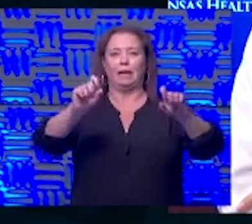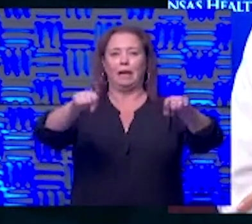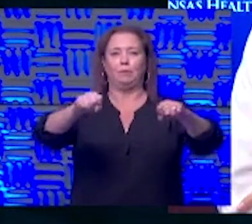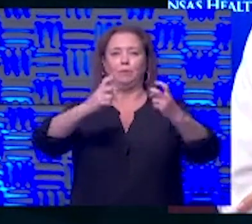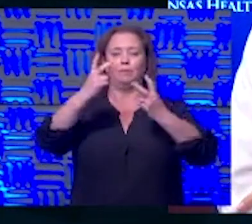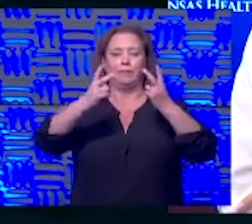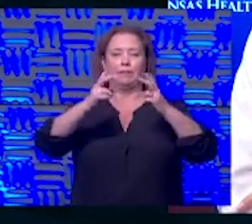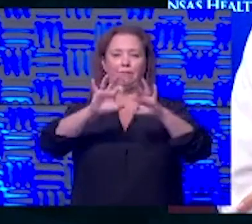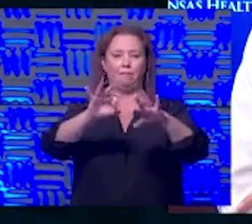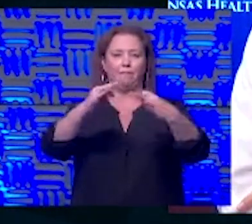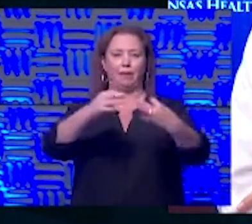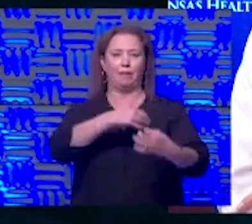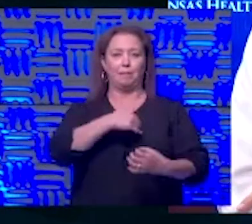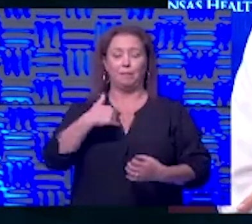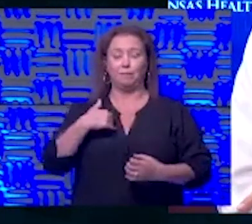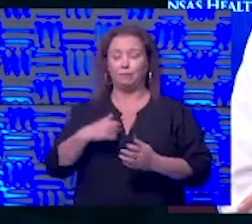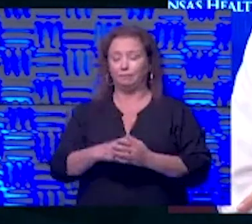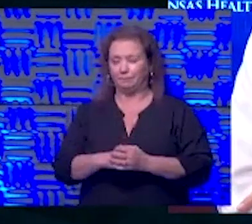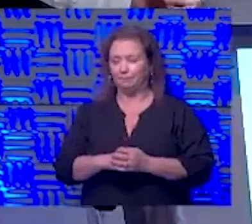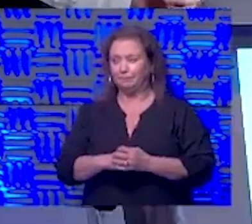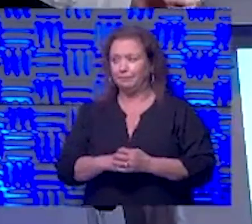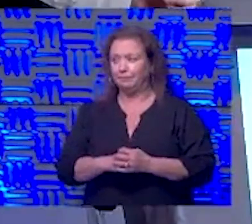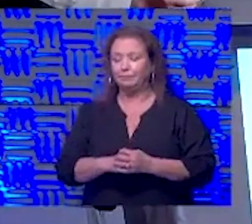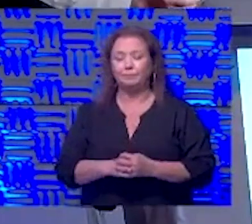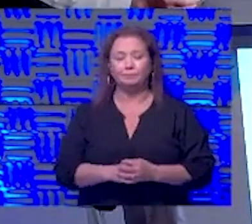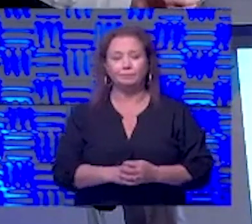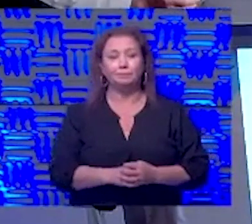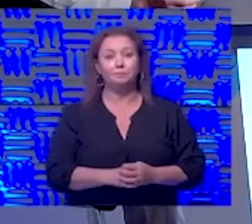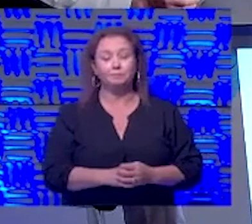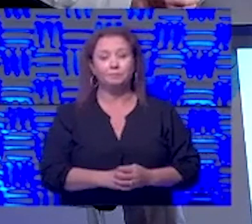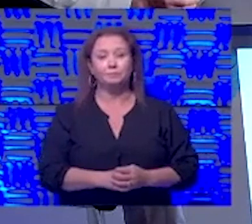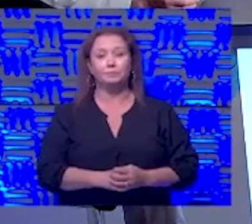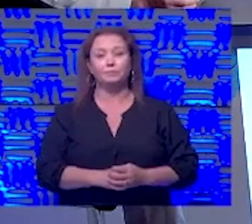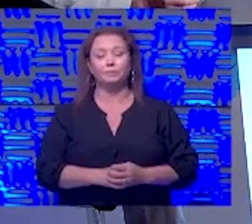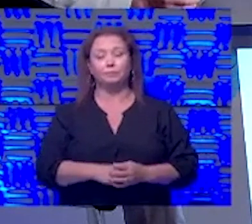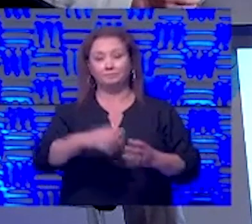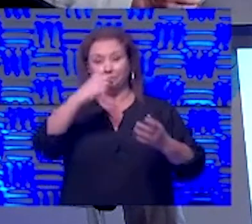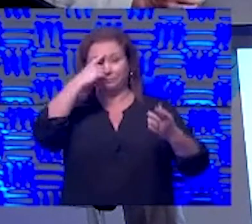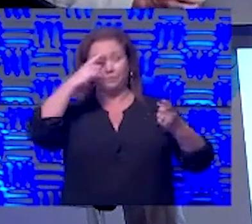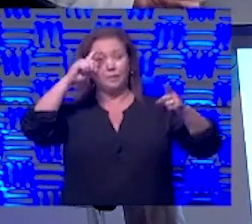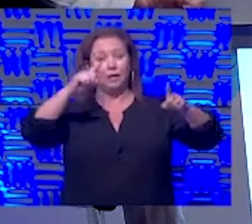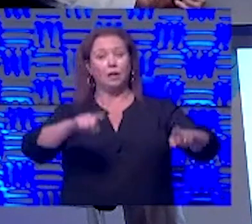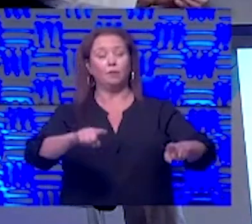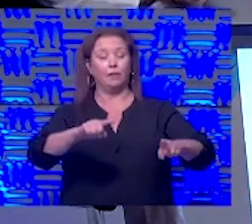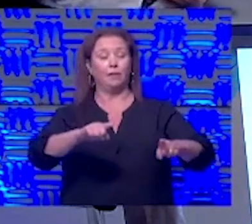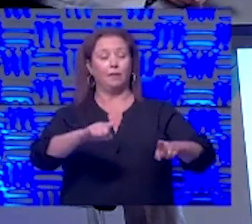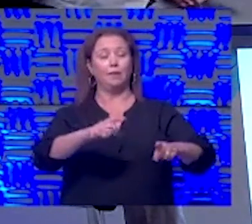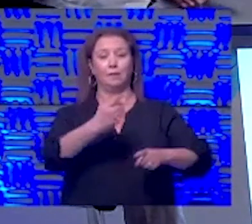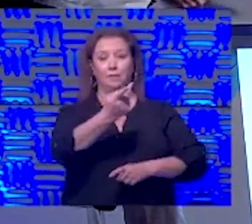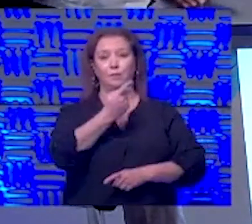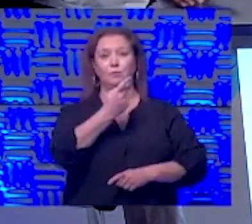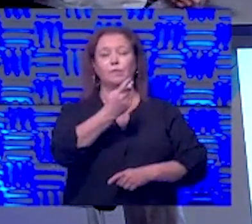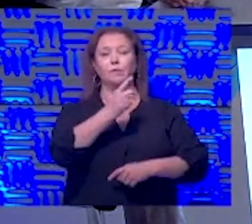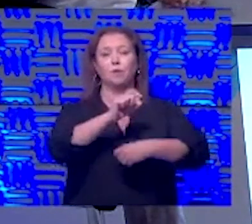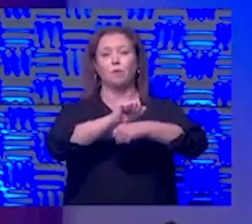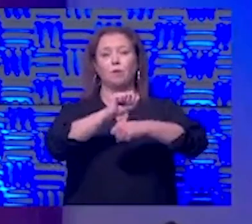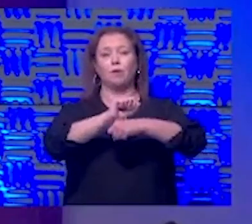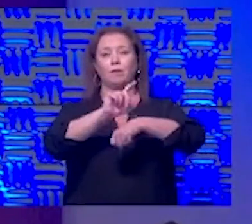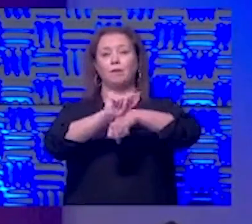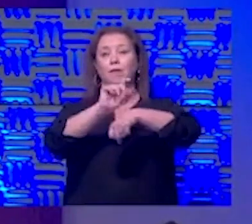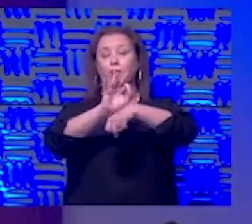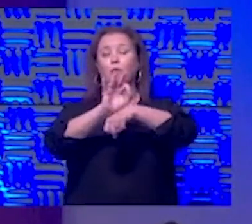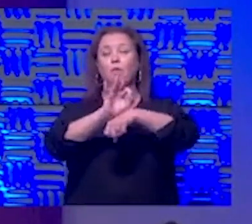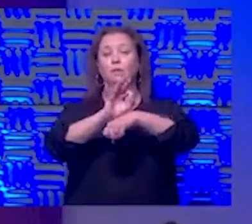our loved ones. Alan? I agree. We're, as you all know, Dr. Kalender-Rich and I are working on a task